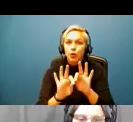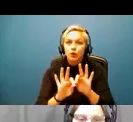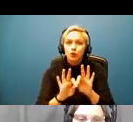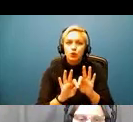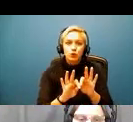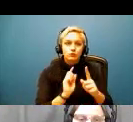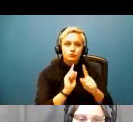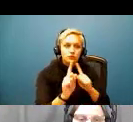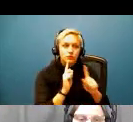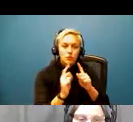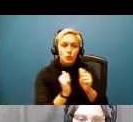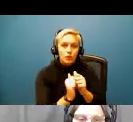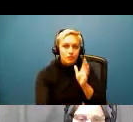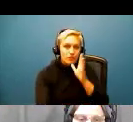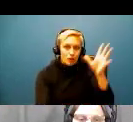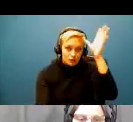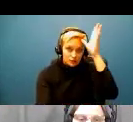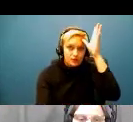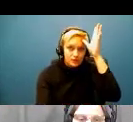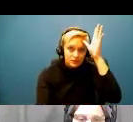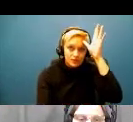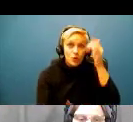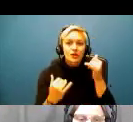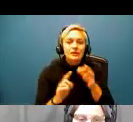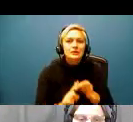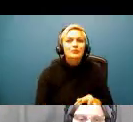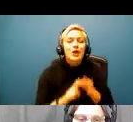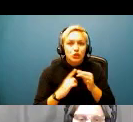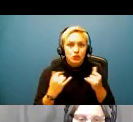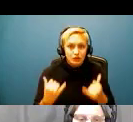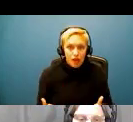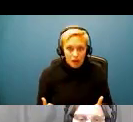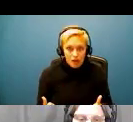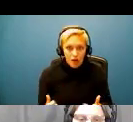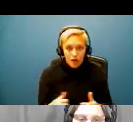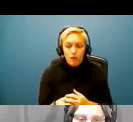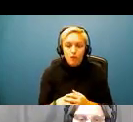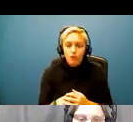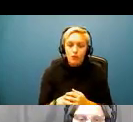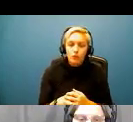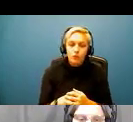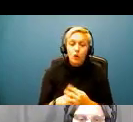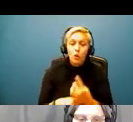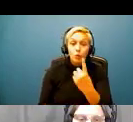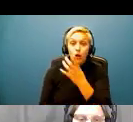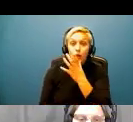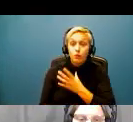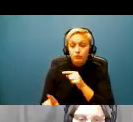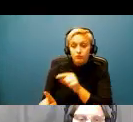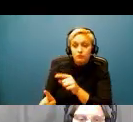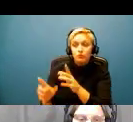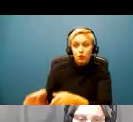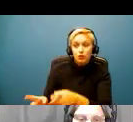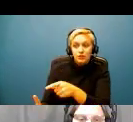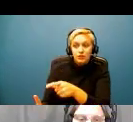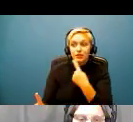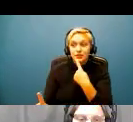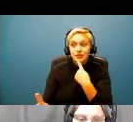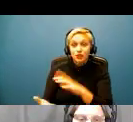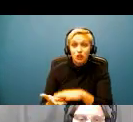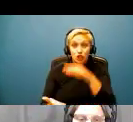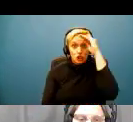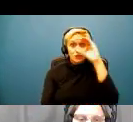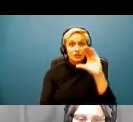during this time. A group member shared some information she learned recently at a